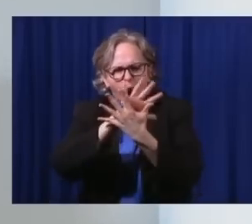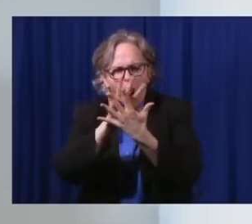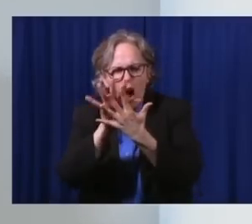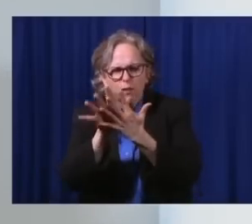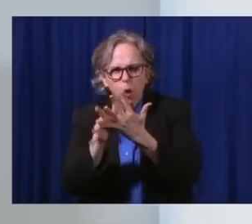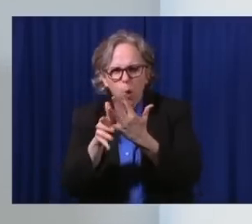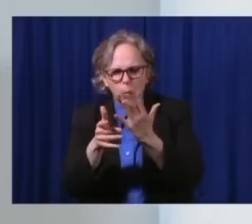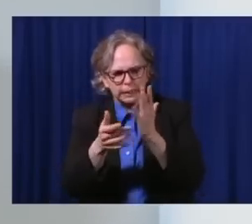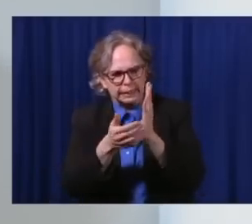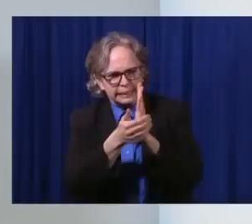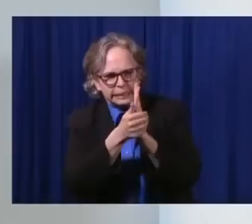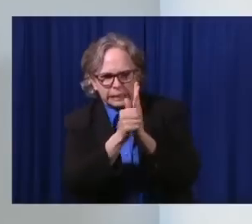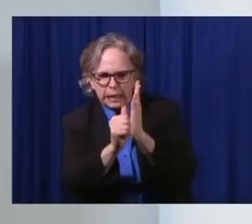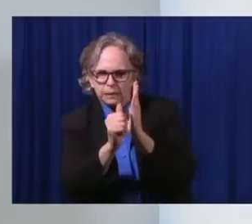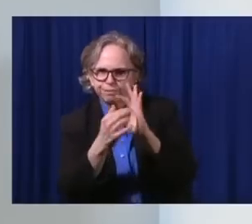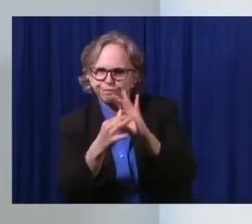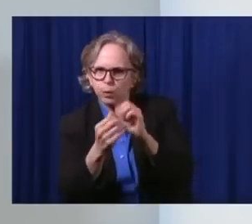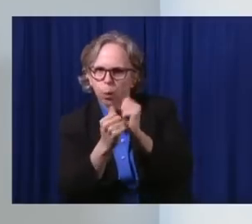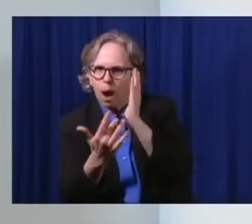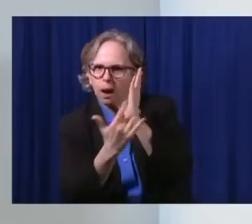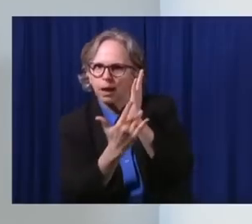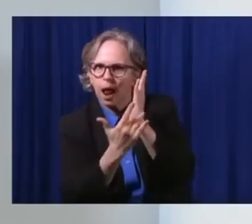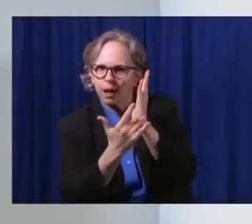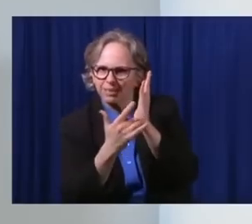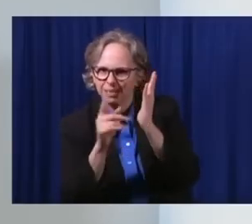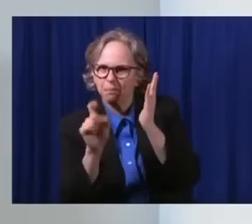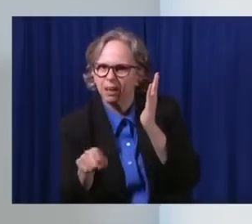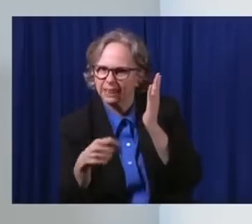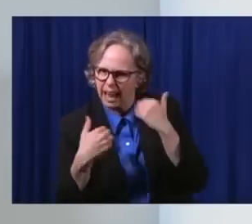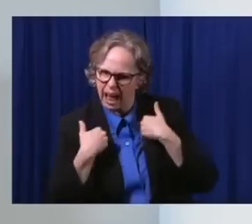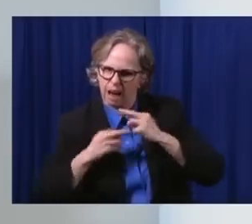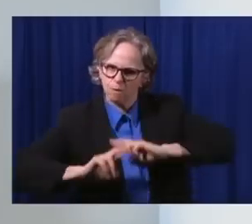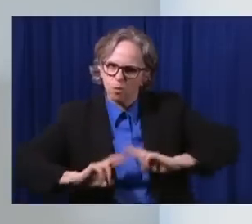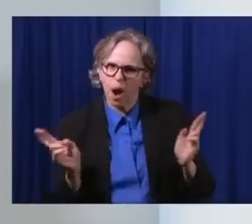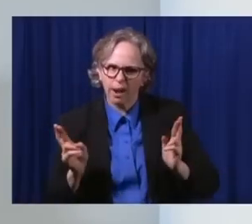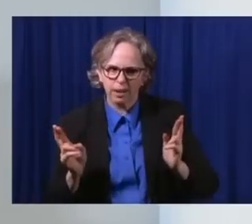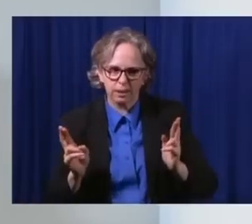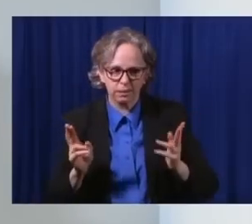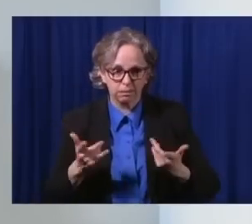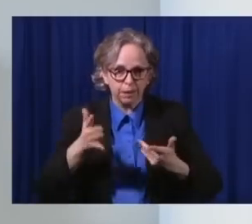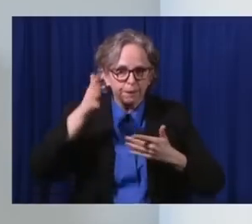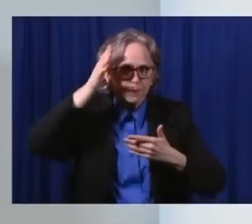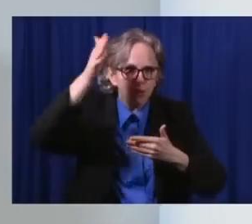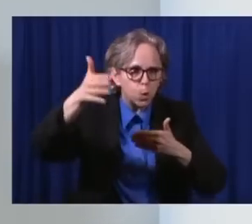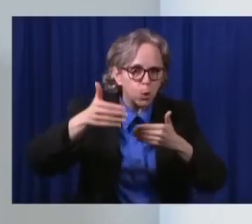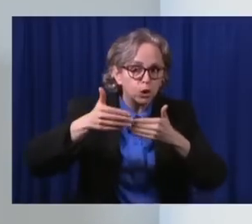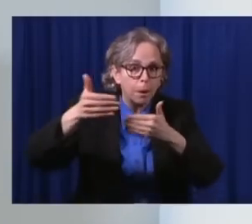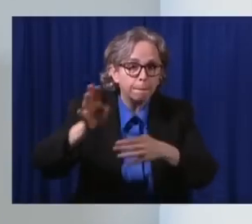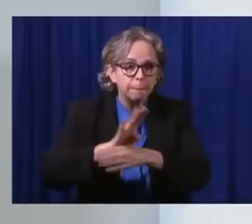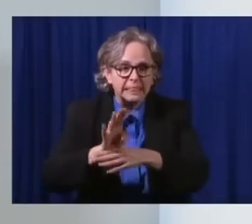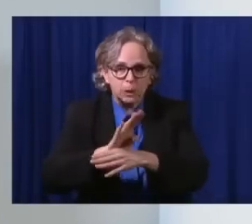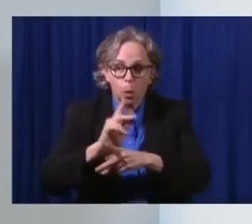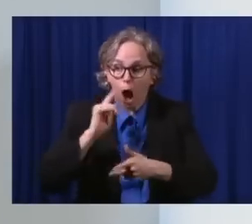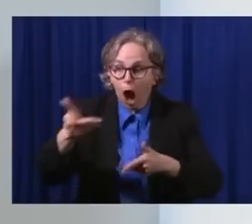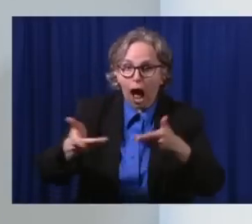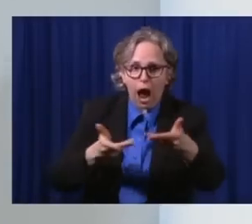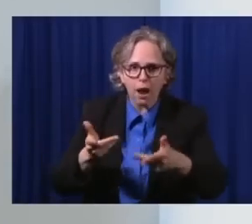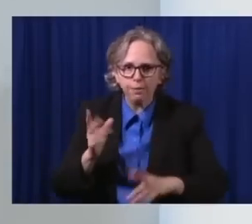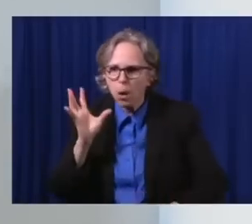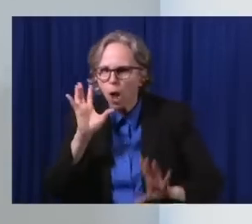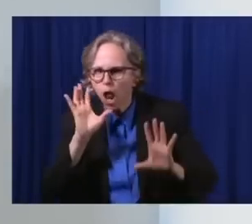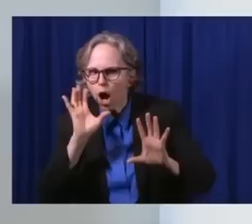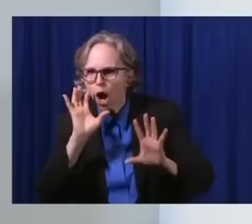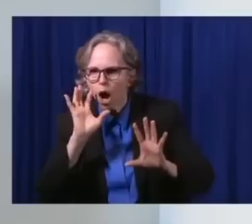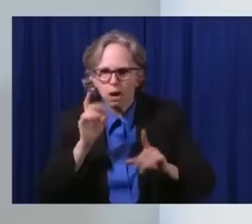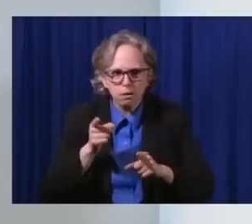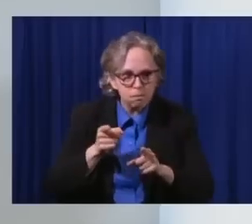them, they're going to be very selective in their hiring decisions for the near future, and tech skills are going to be even